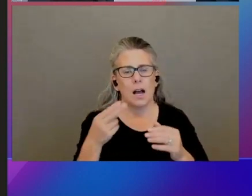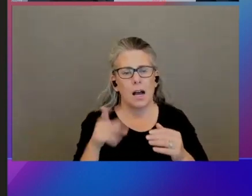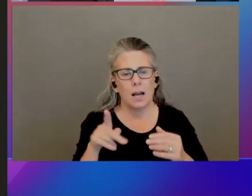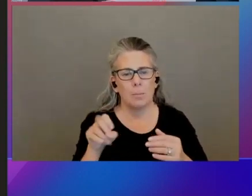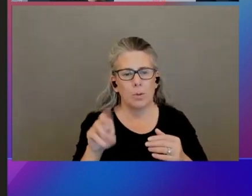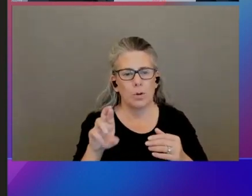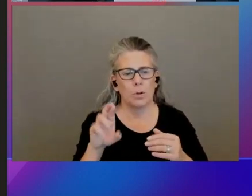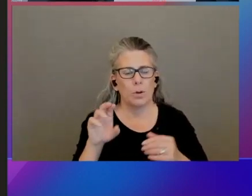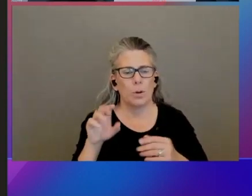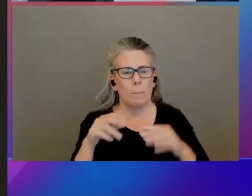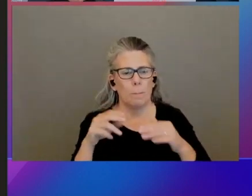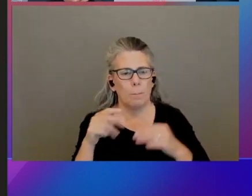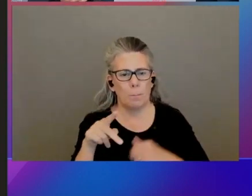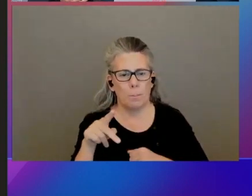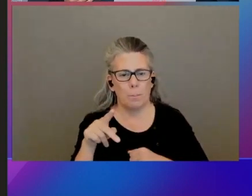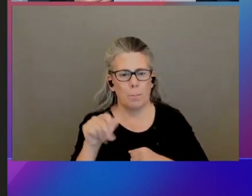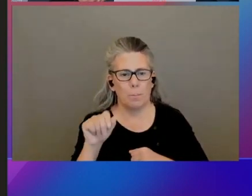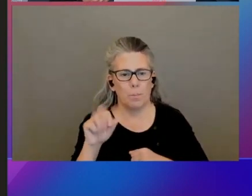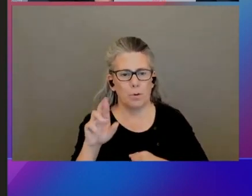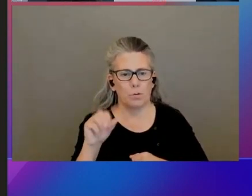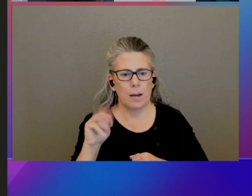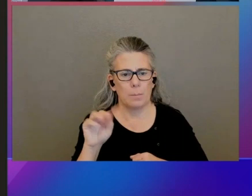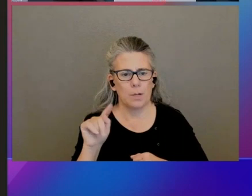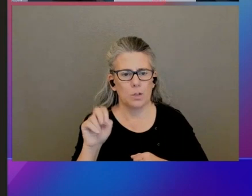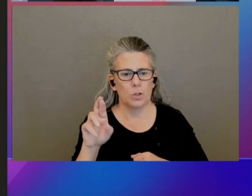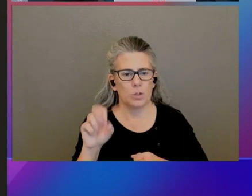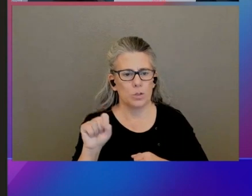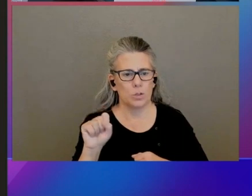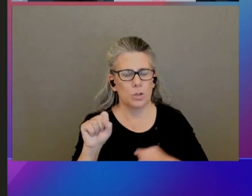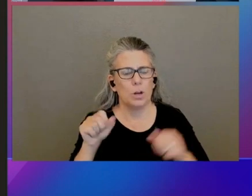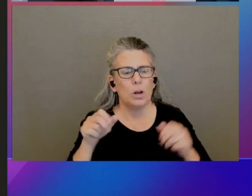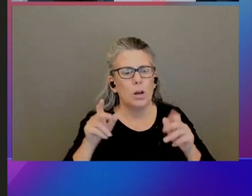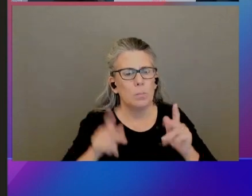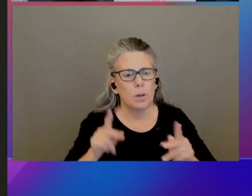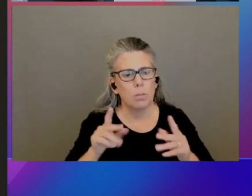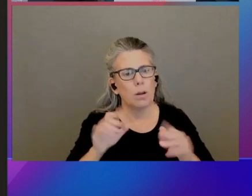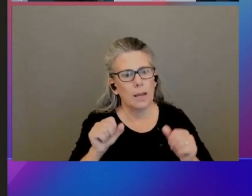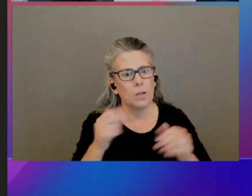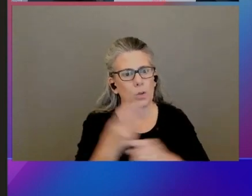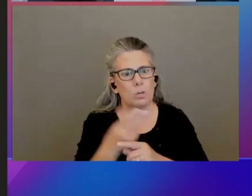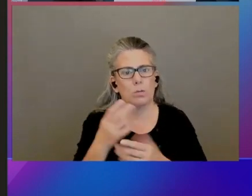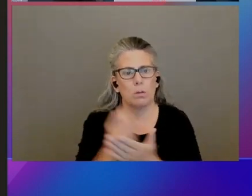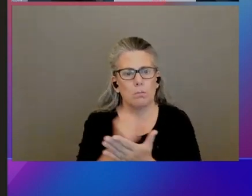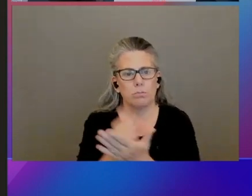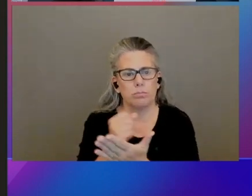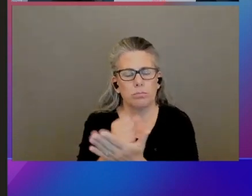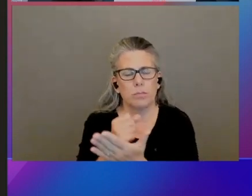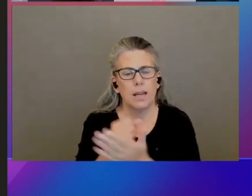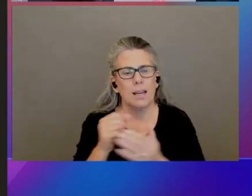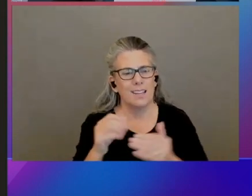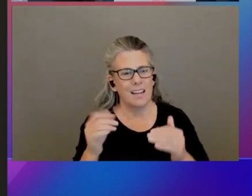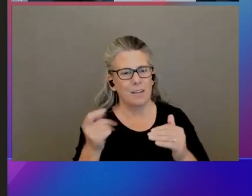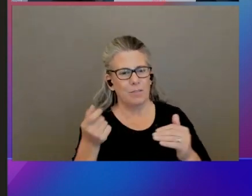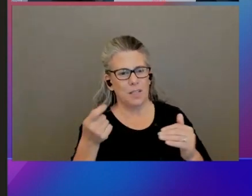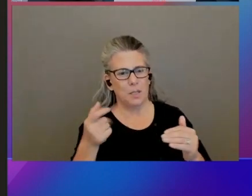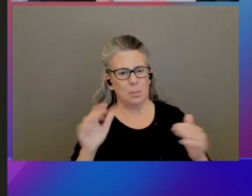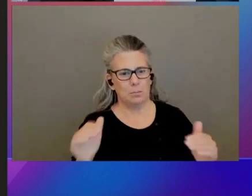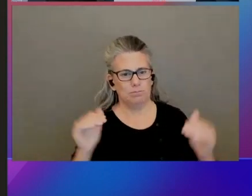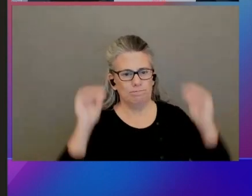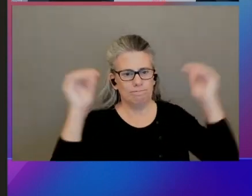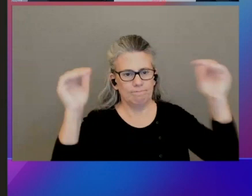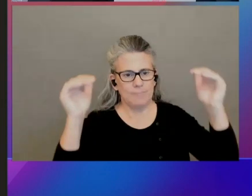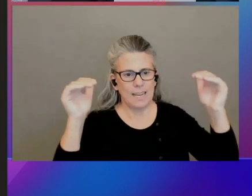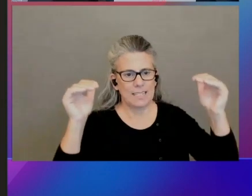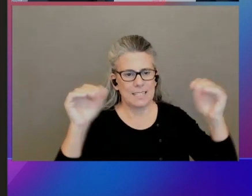is more familiar with. And so wow. It really gives... Taking you to the next stage. Taking you to the next stage. taking you to the next stage. So I'm really excited about